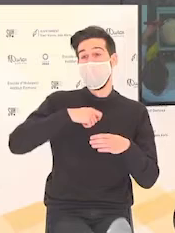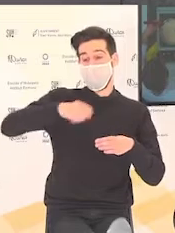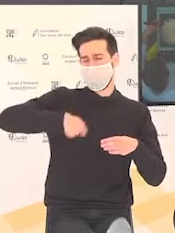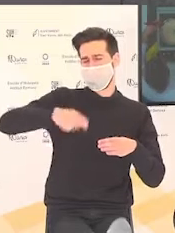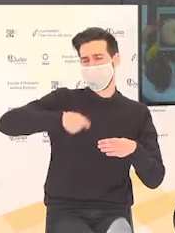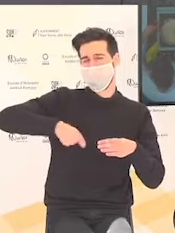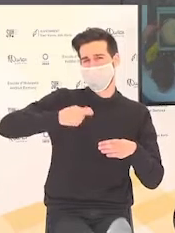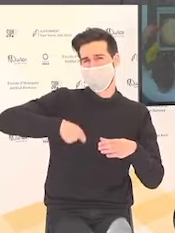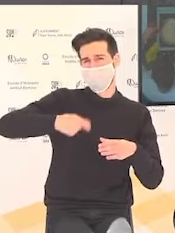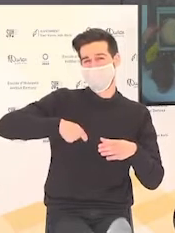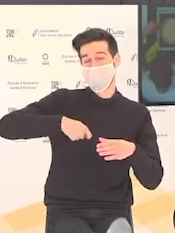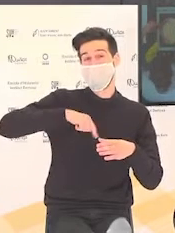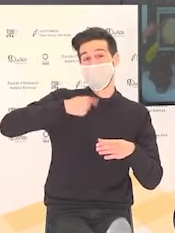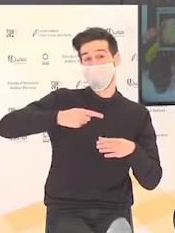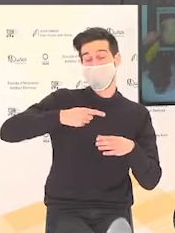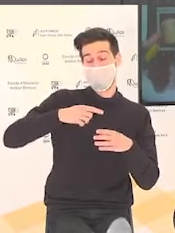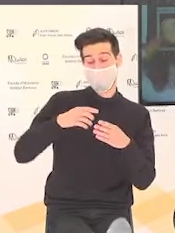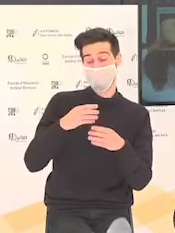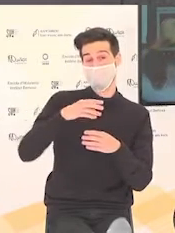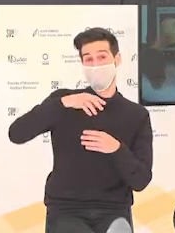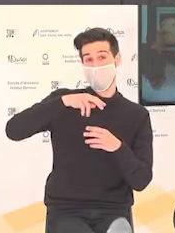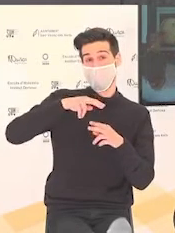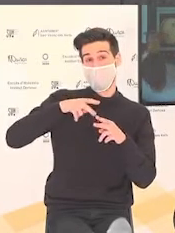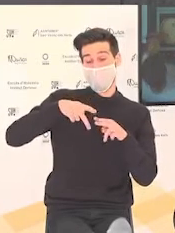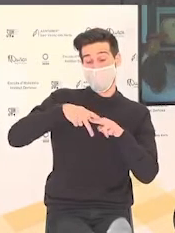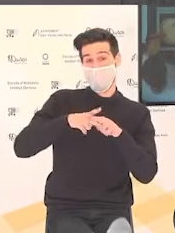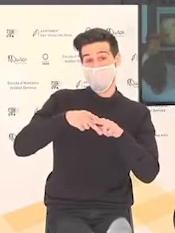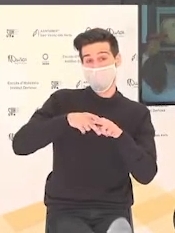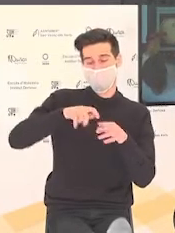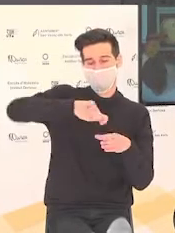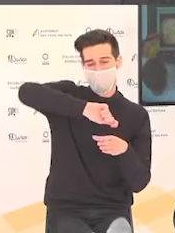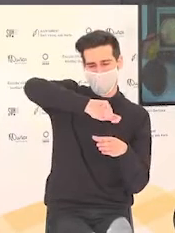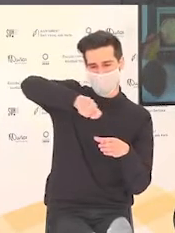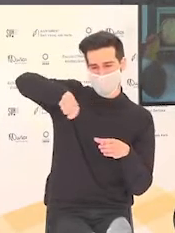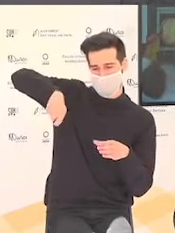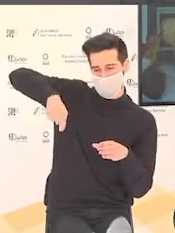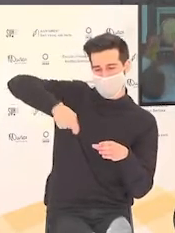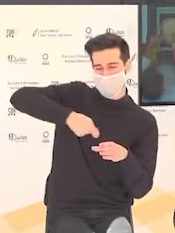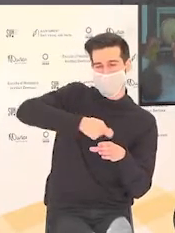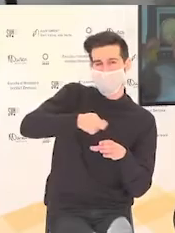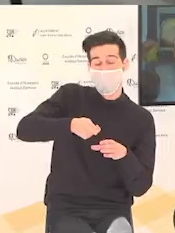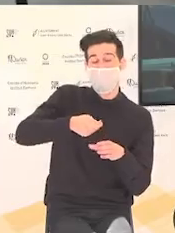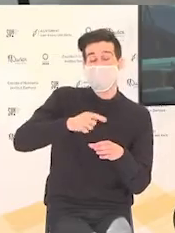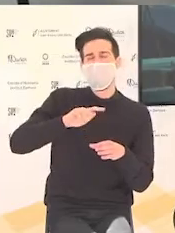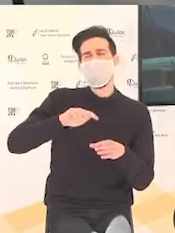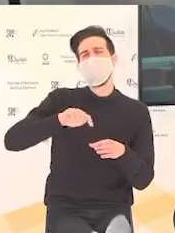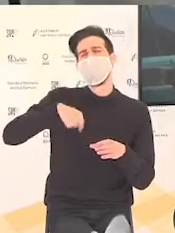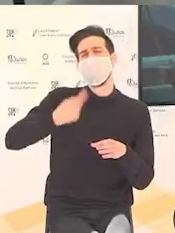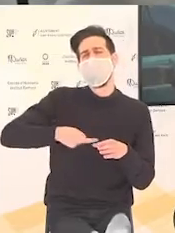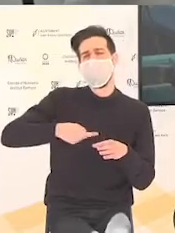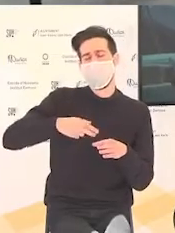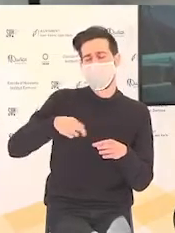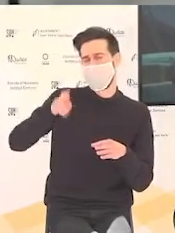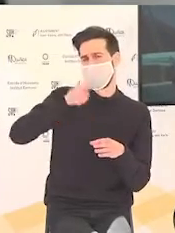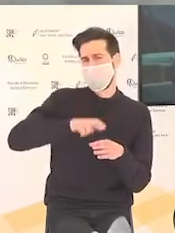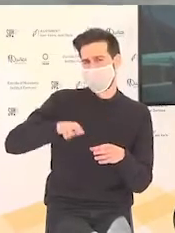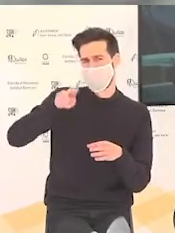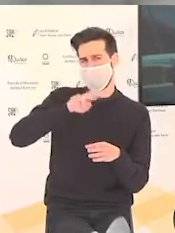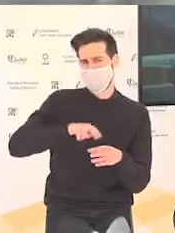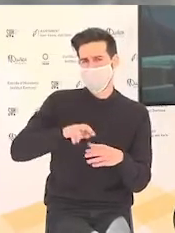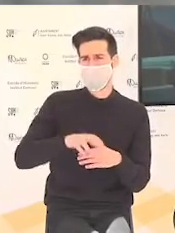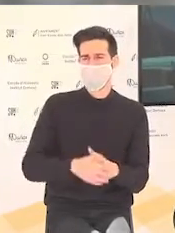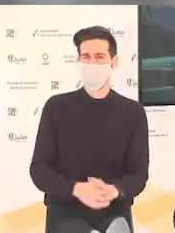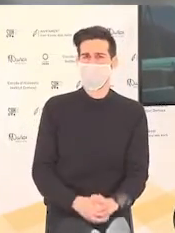el contorno para asegurarme de que no quedan grumos, y luego lo vuelvo a batir. Then what I'm going to do is I'm going to put this in the fridge